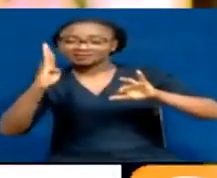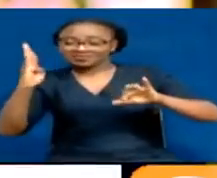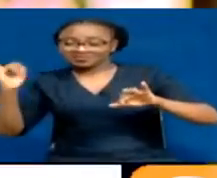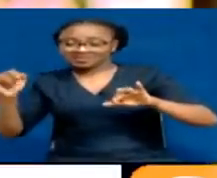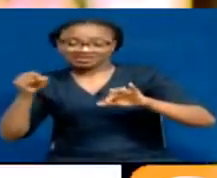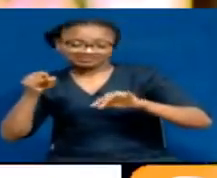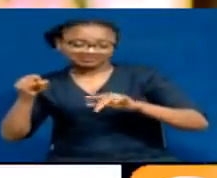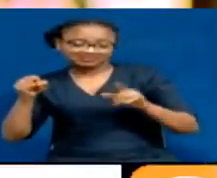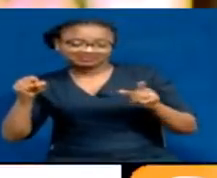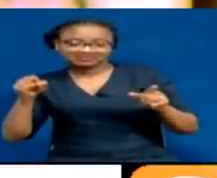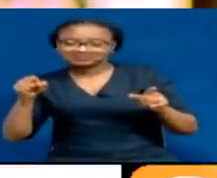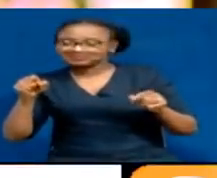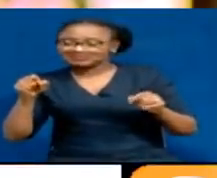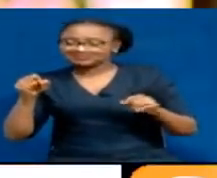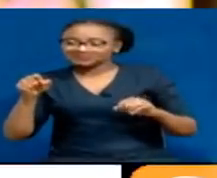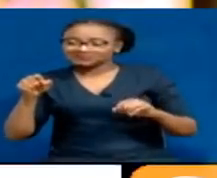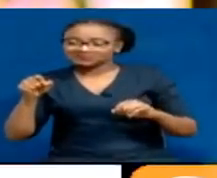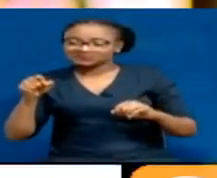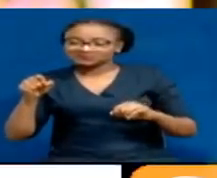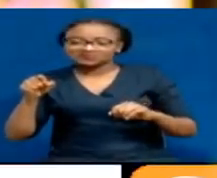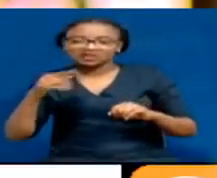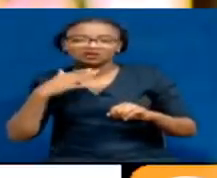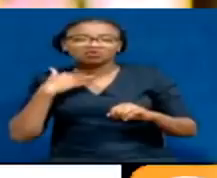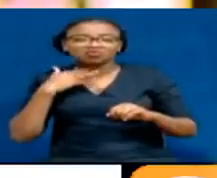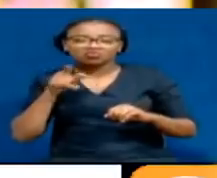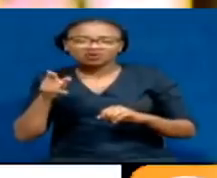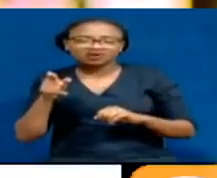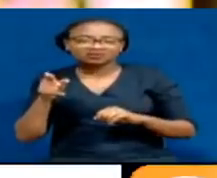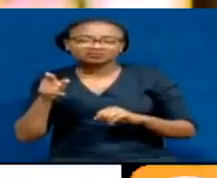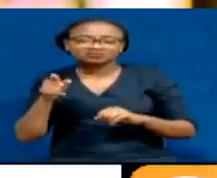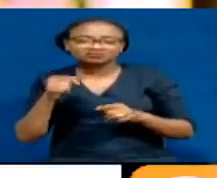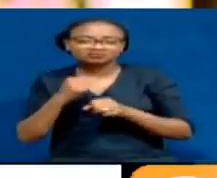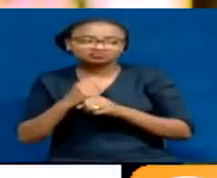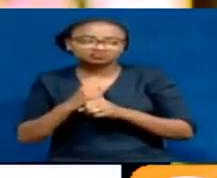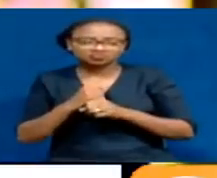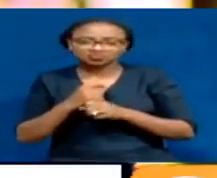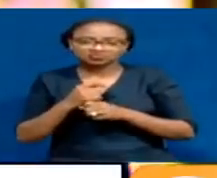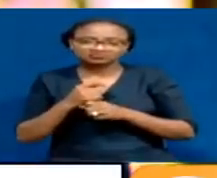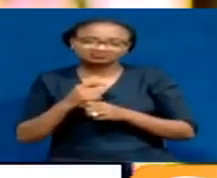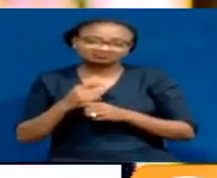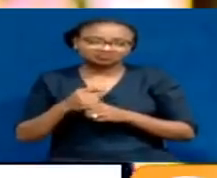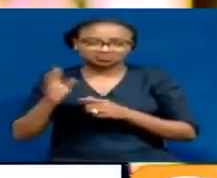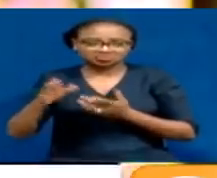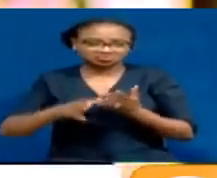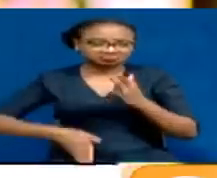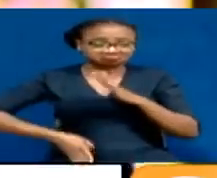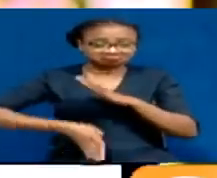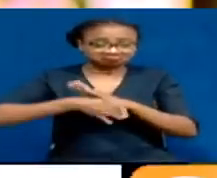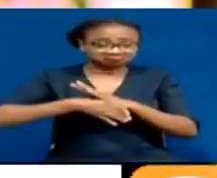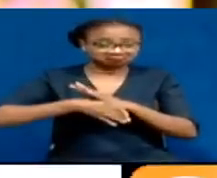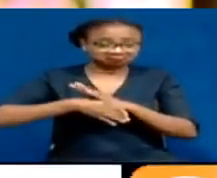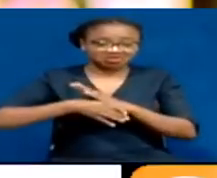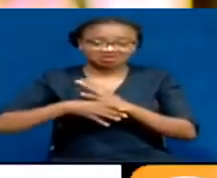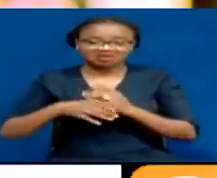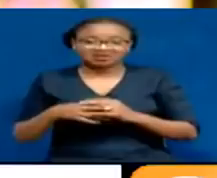is to augment rather than whittle away the presidential